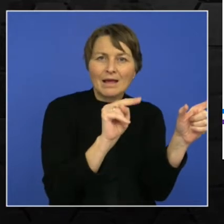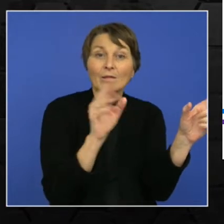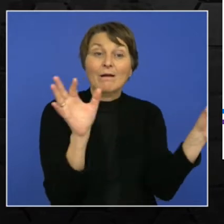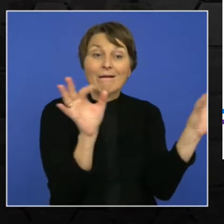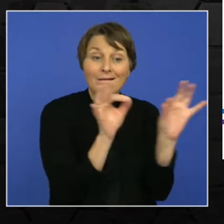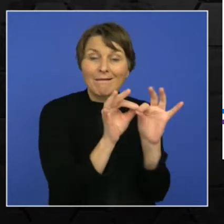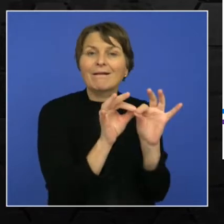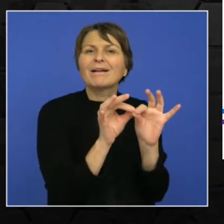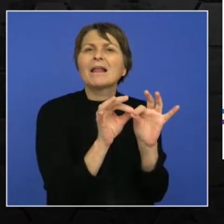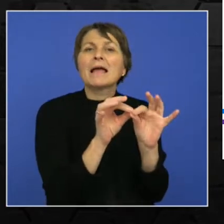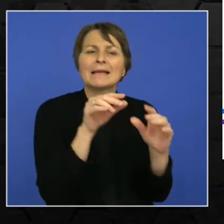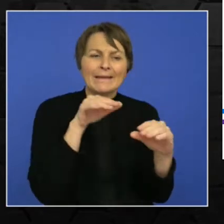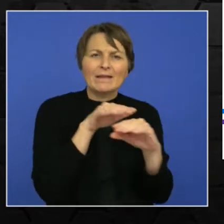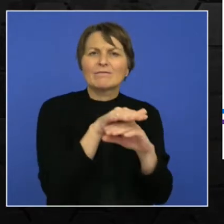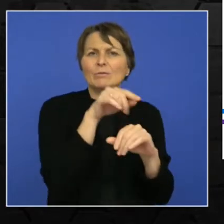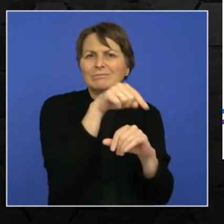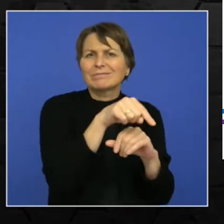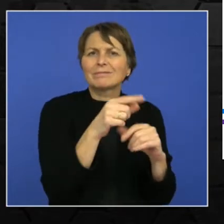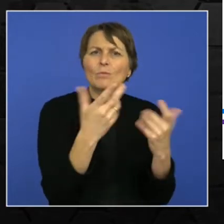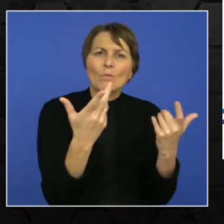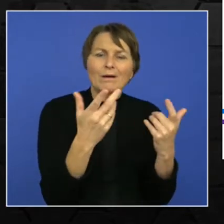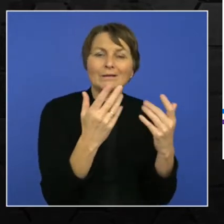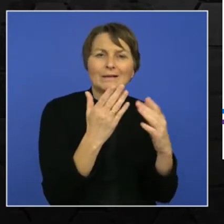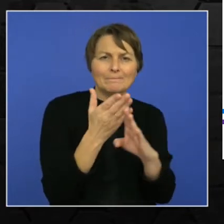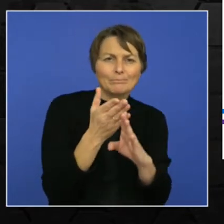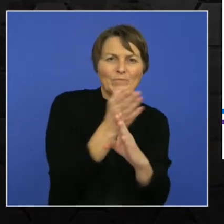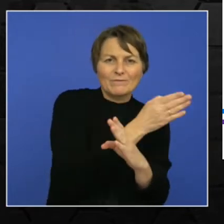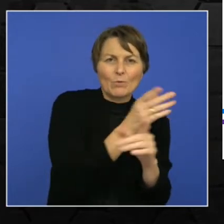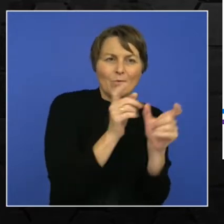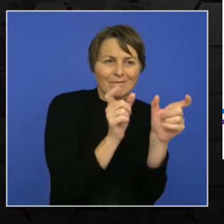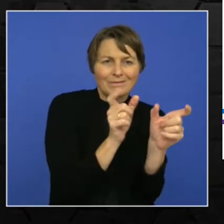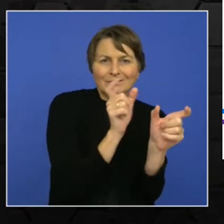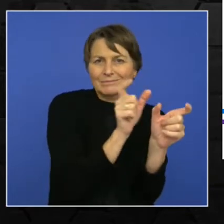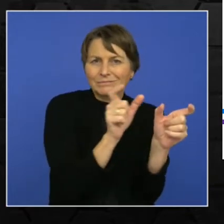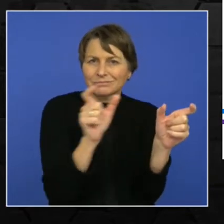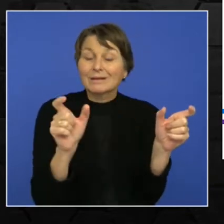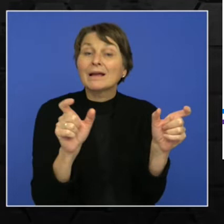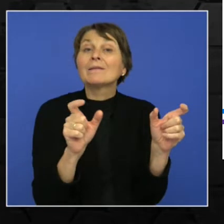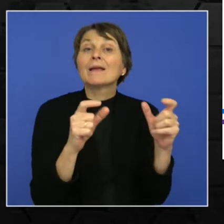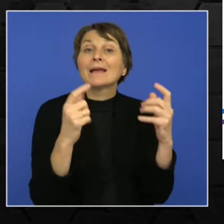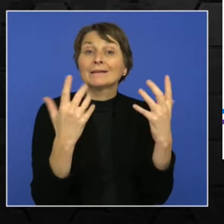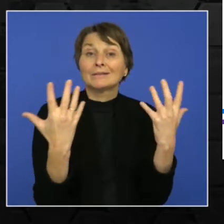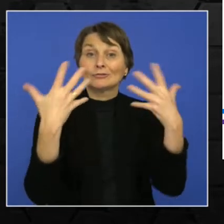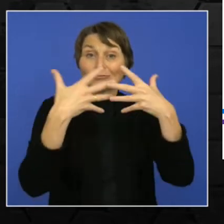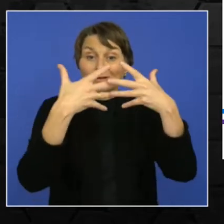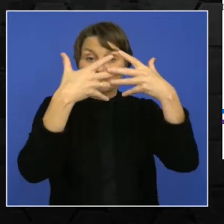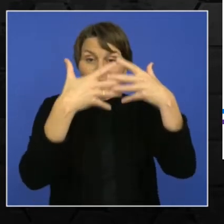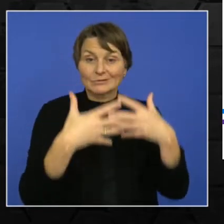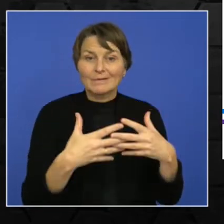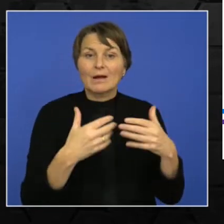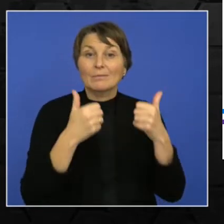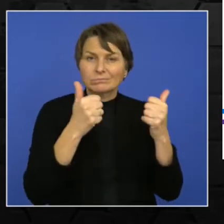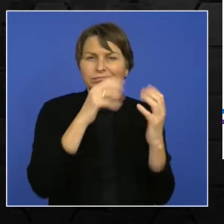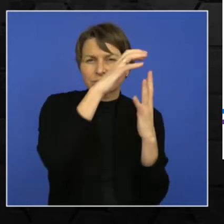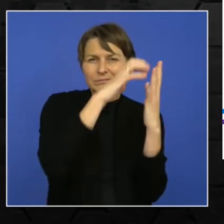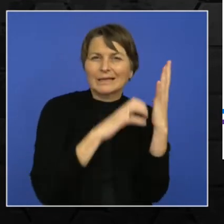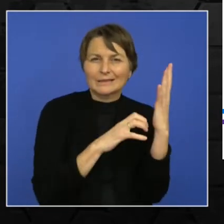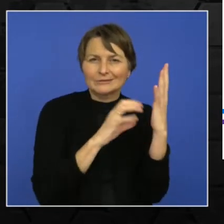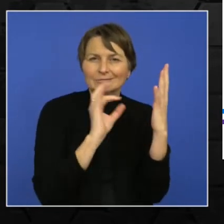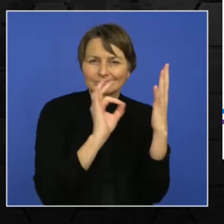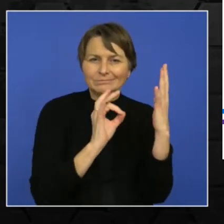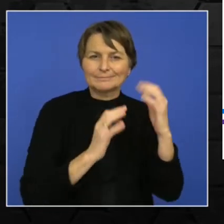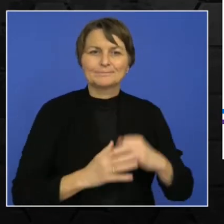of that stuff. And then we output the data structure representing the parsed text. And then the question